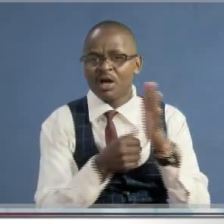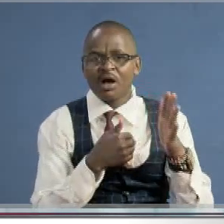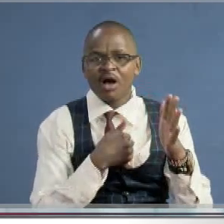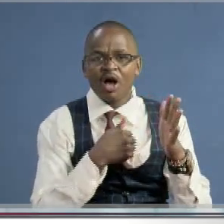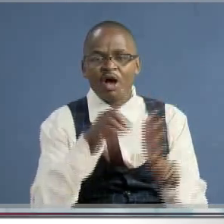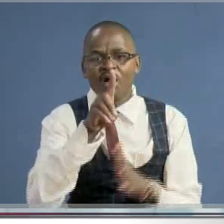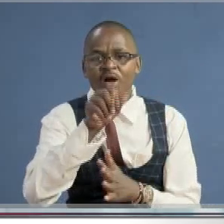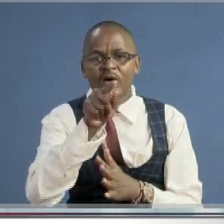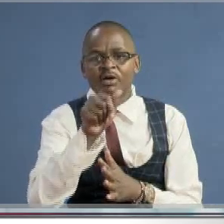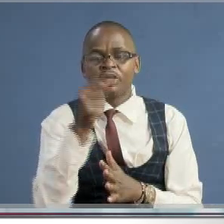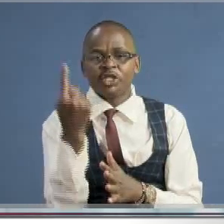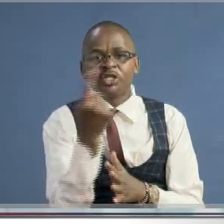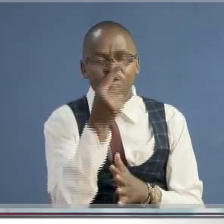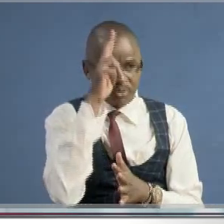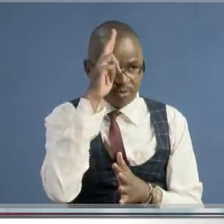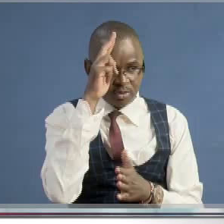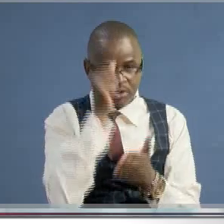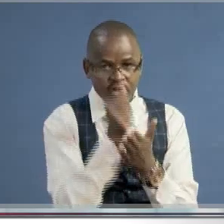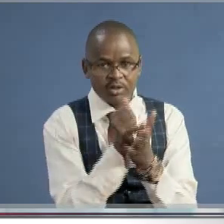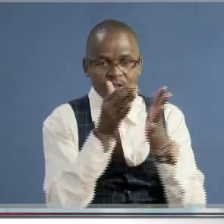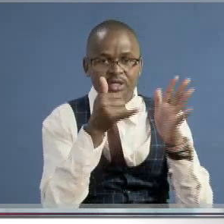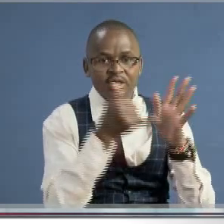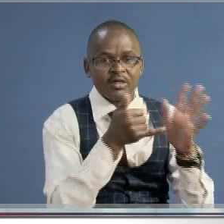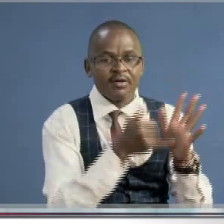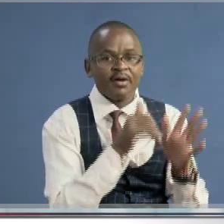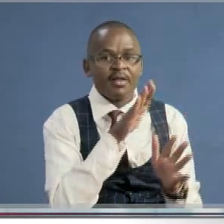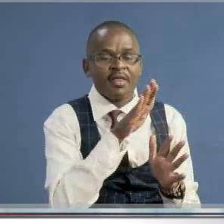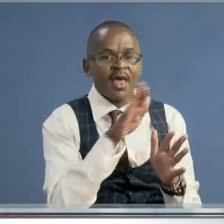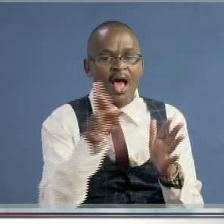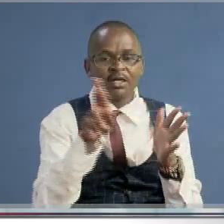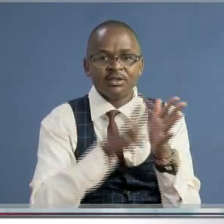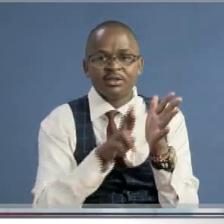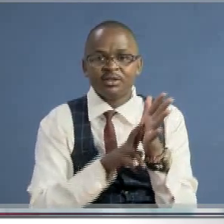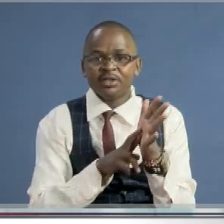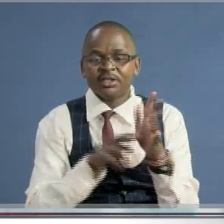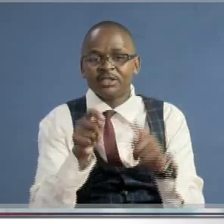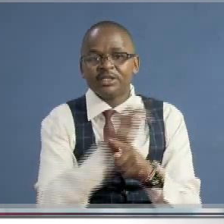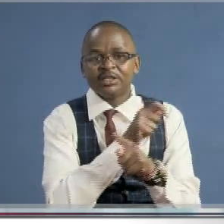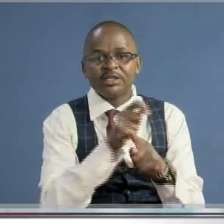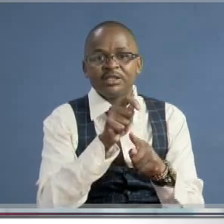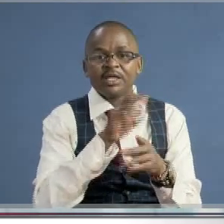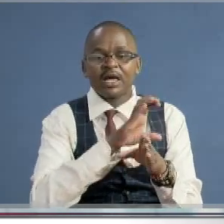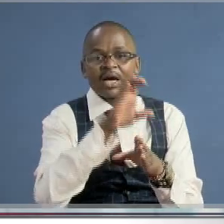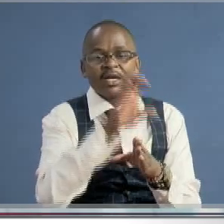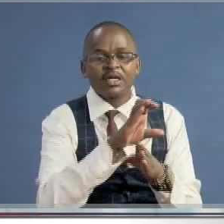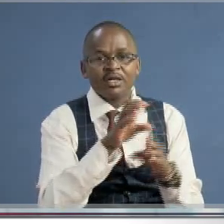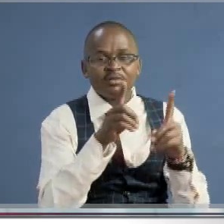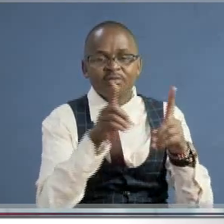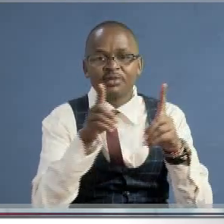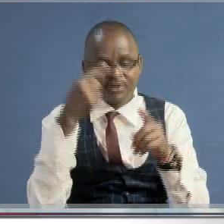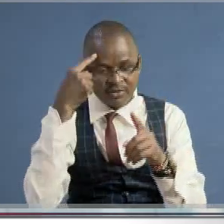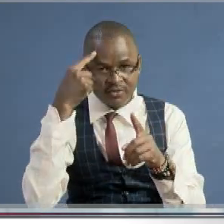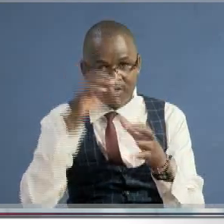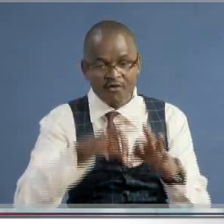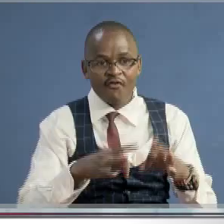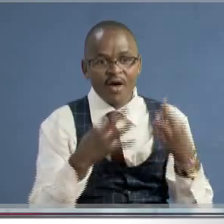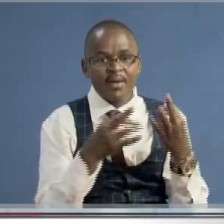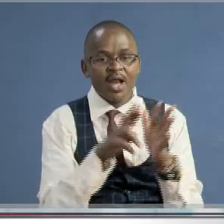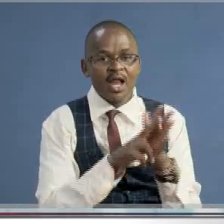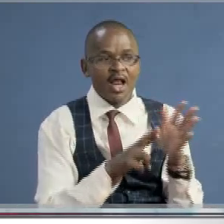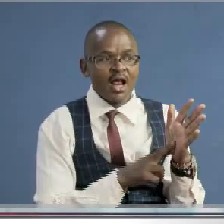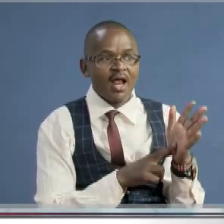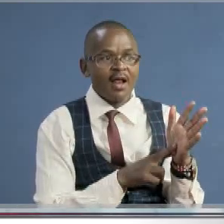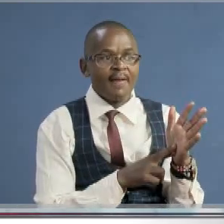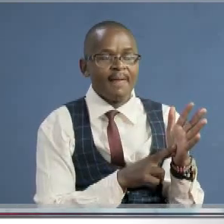time data on each police officer including their recruitment training career progress deployment family record